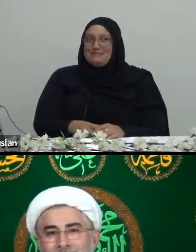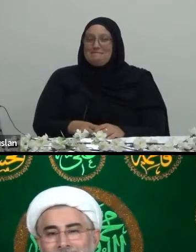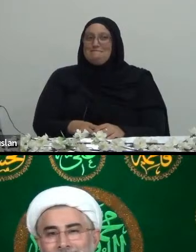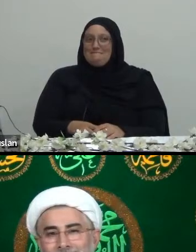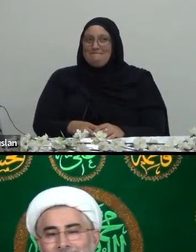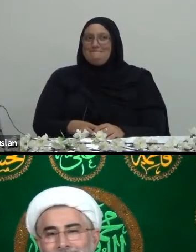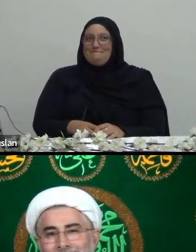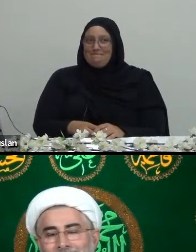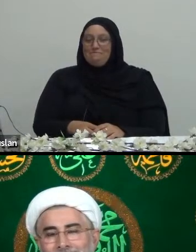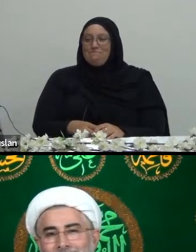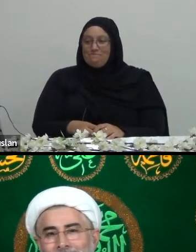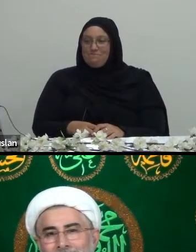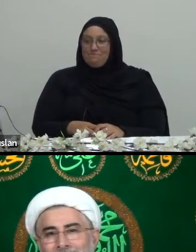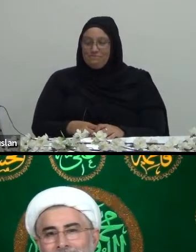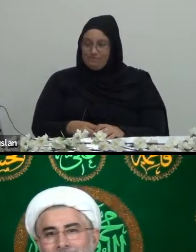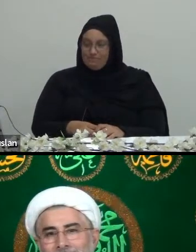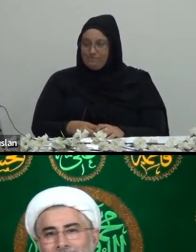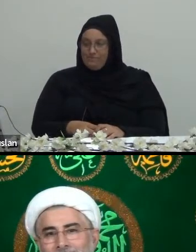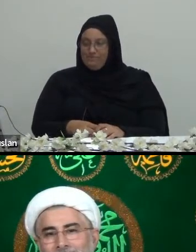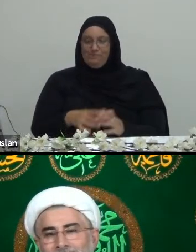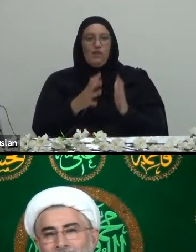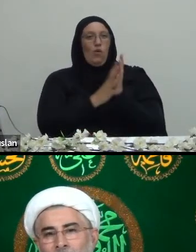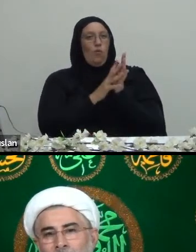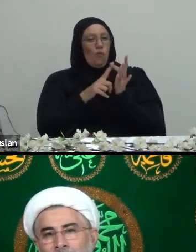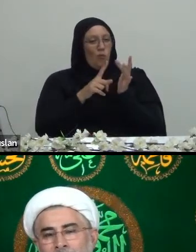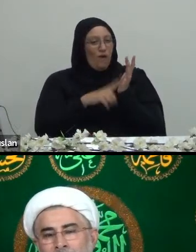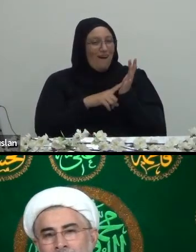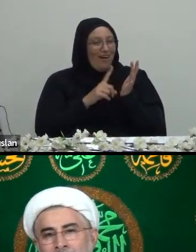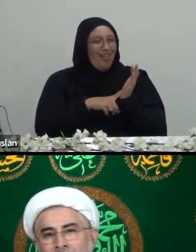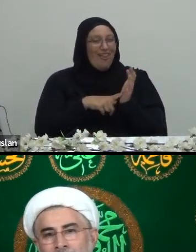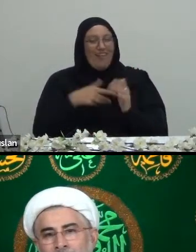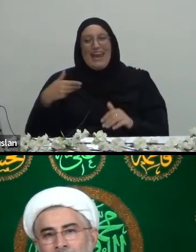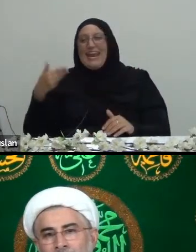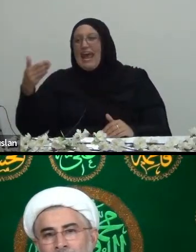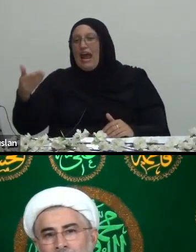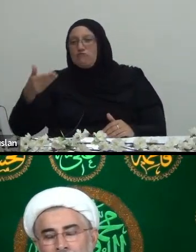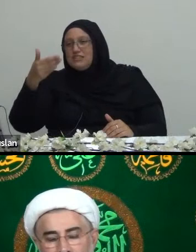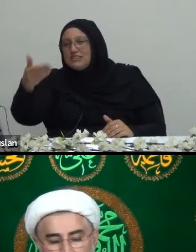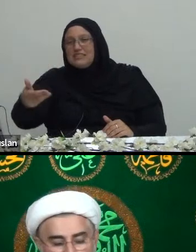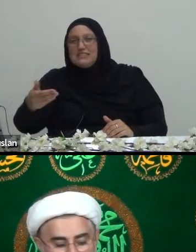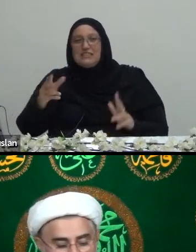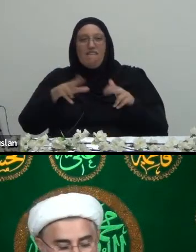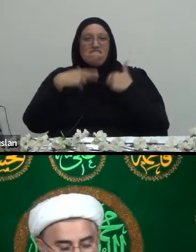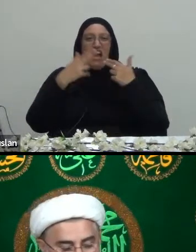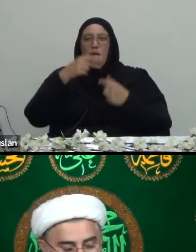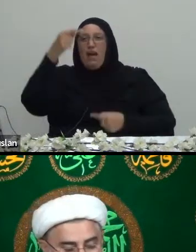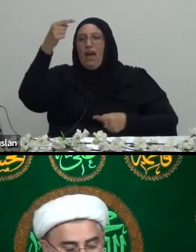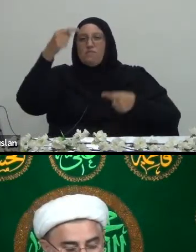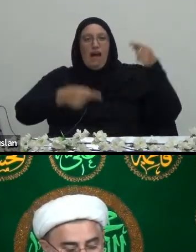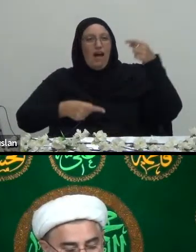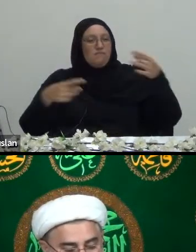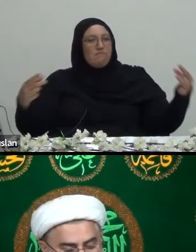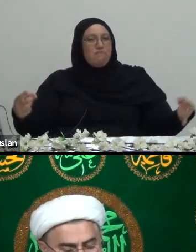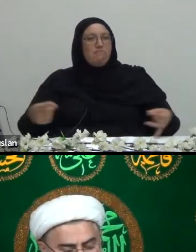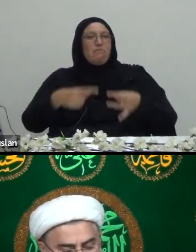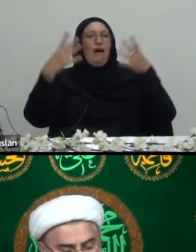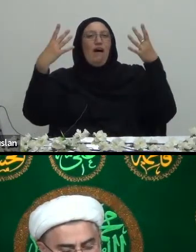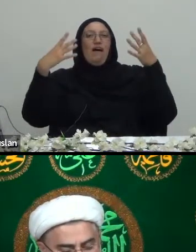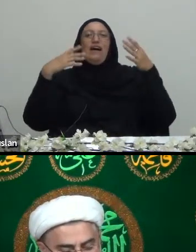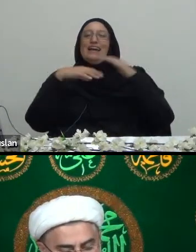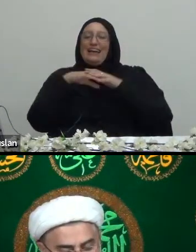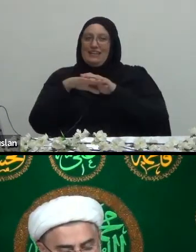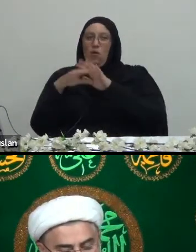lot about wills and inheritance, and families falling out within Western